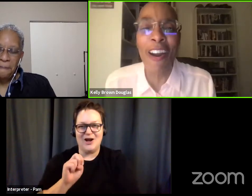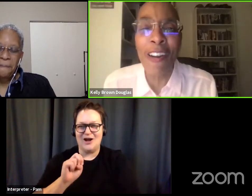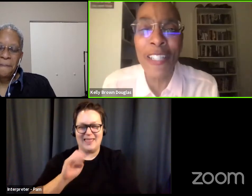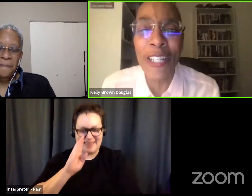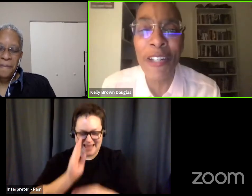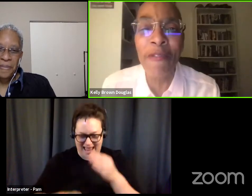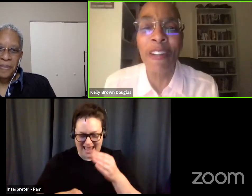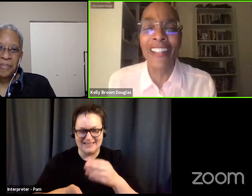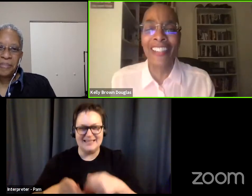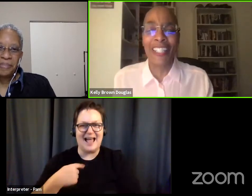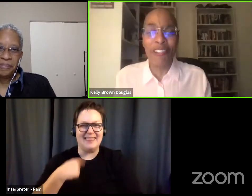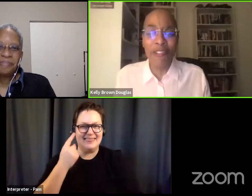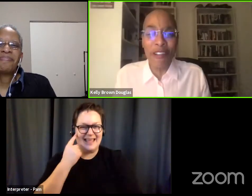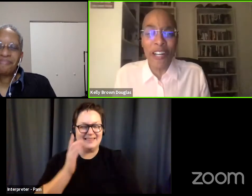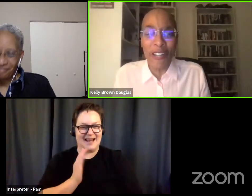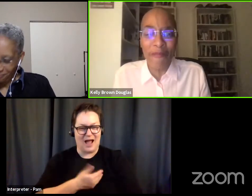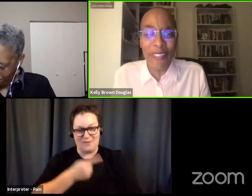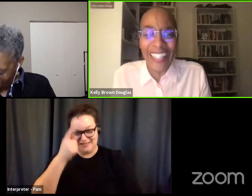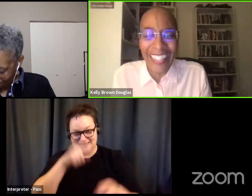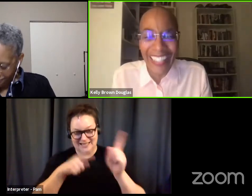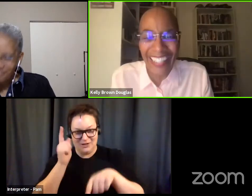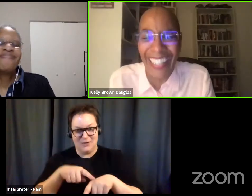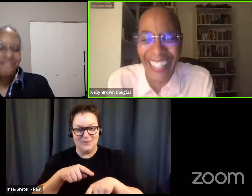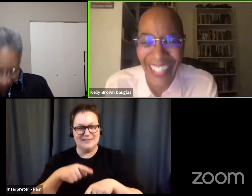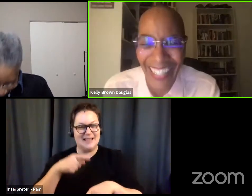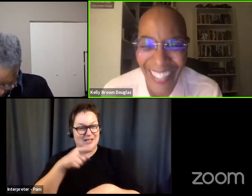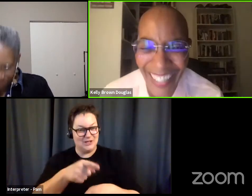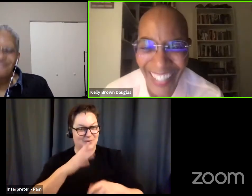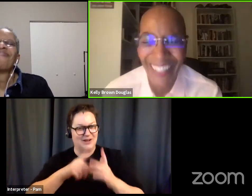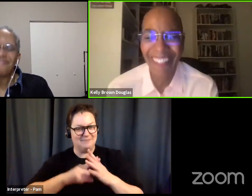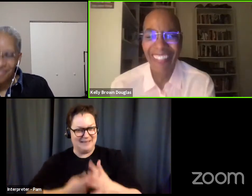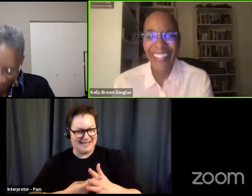I think our deal was that you were going to begin